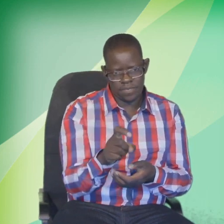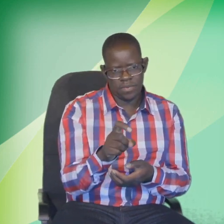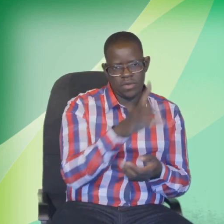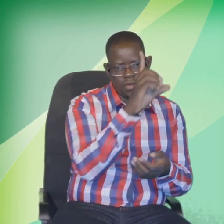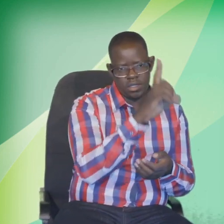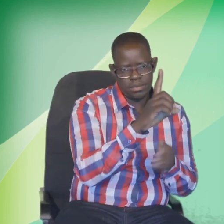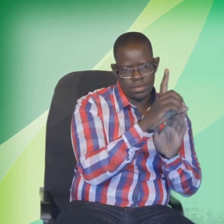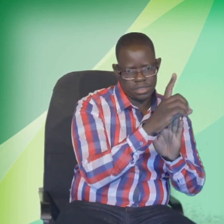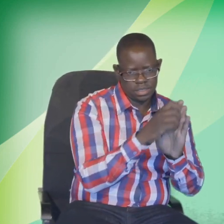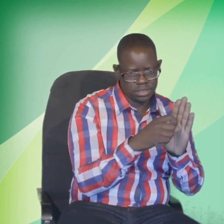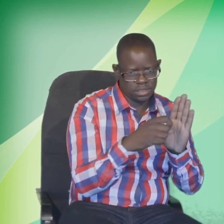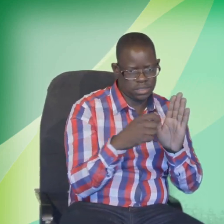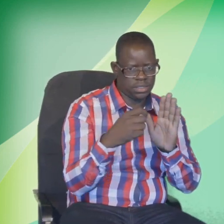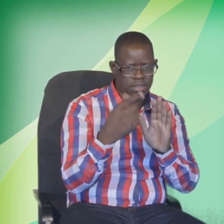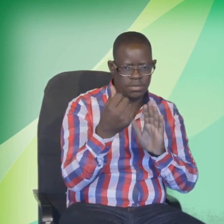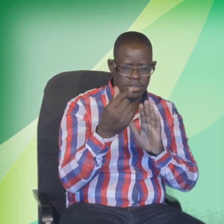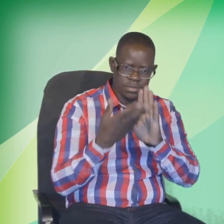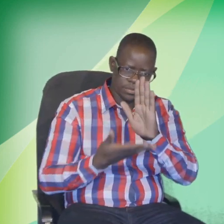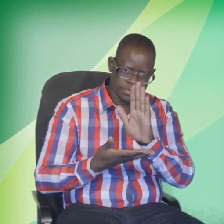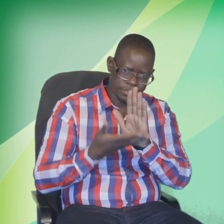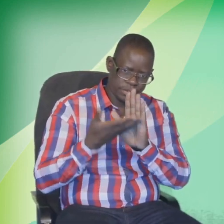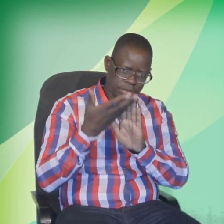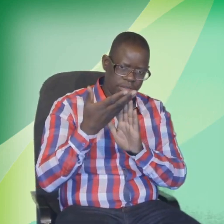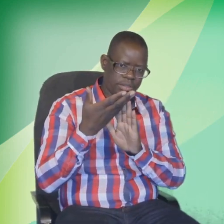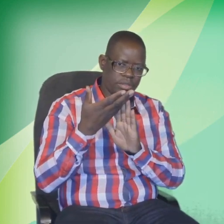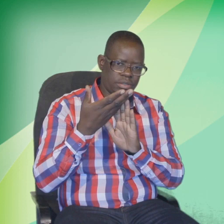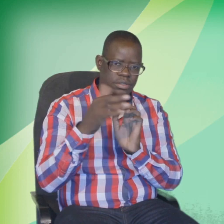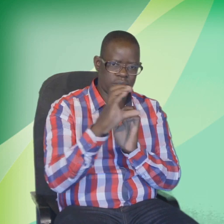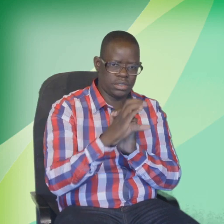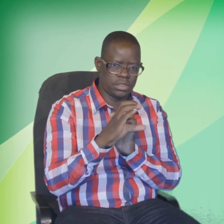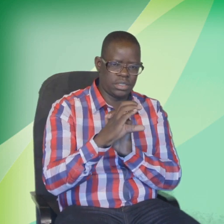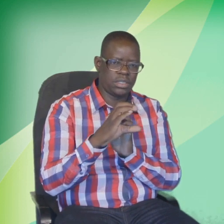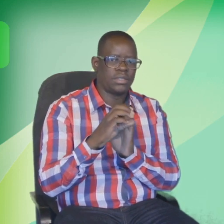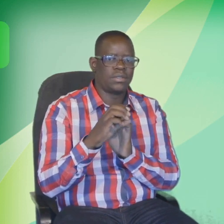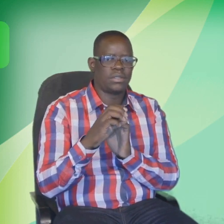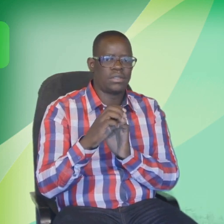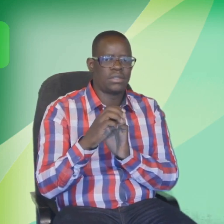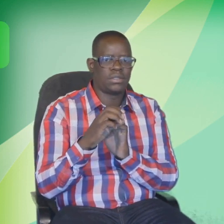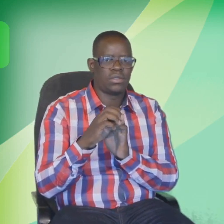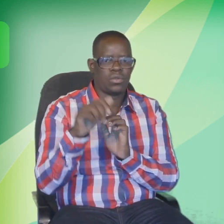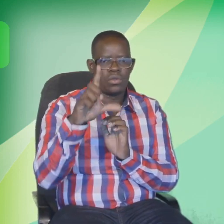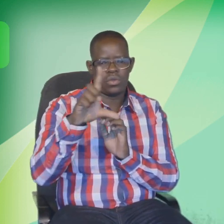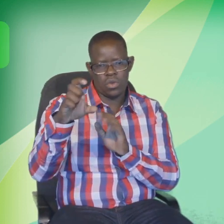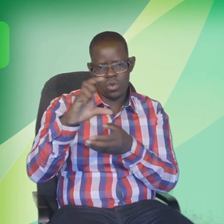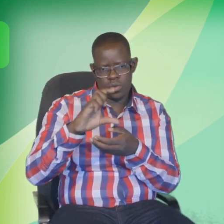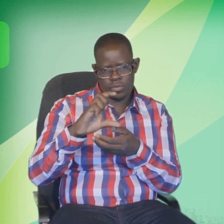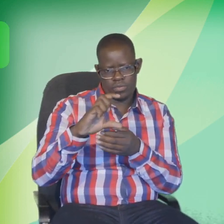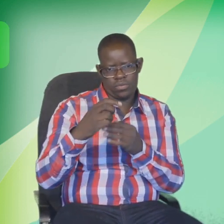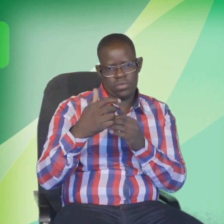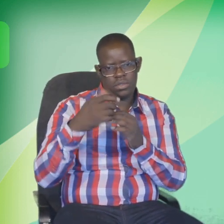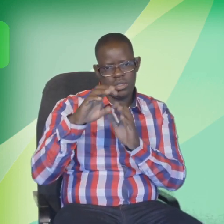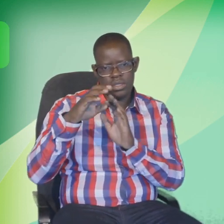debit side, the cash increase in asset, and on the credit side, the loan increase